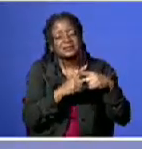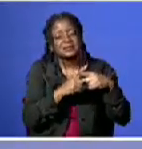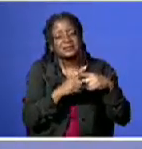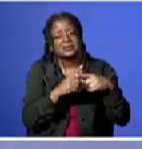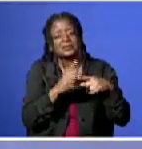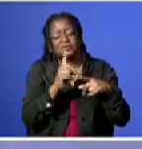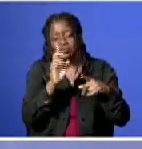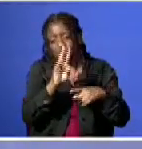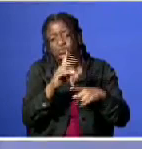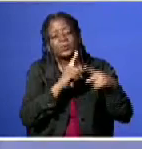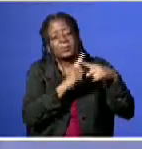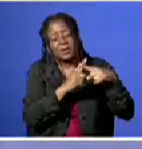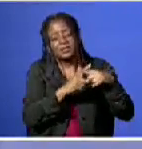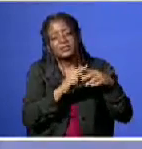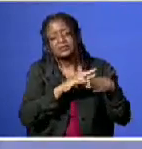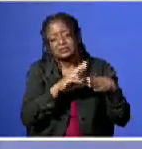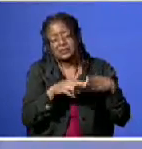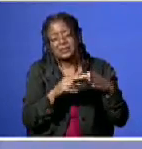two positive.